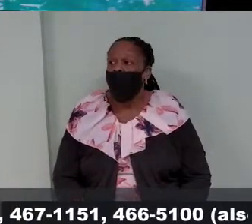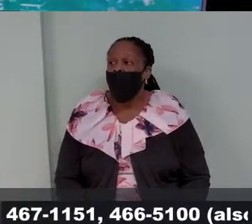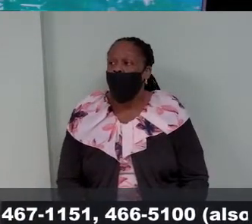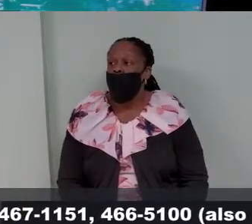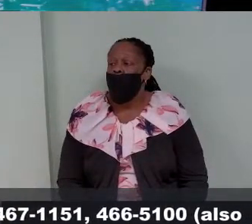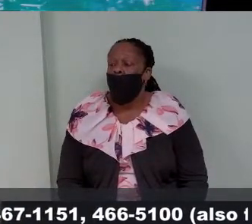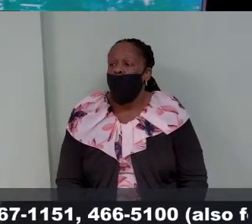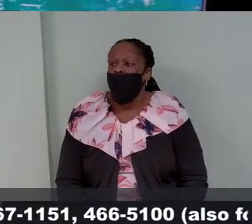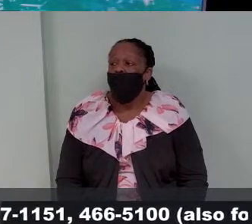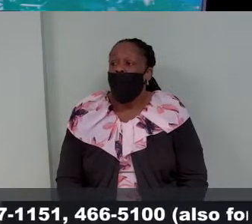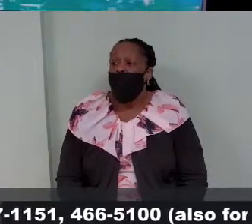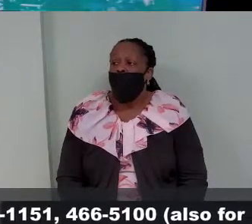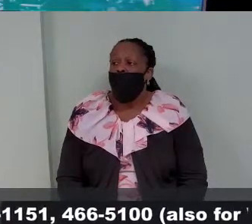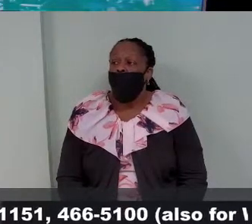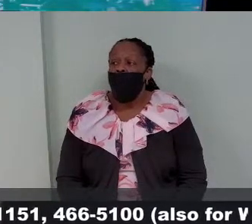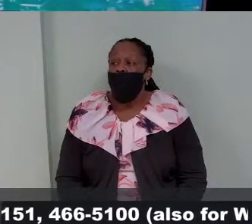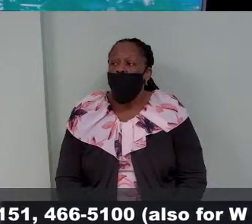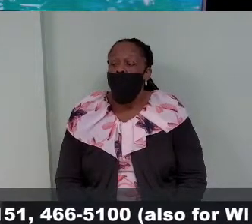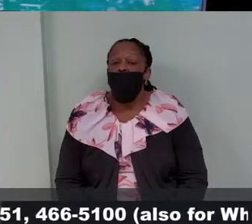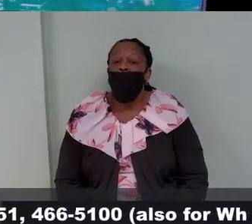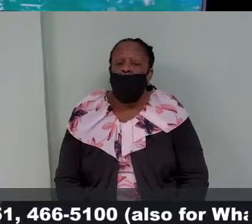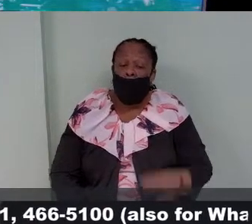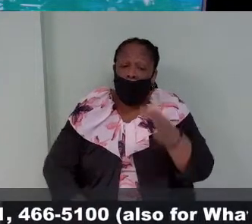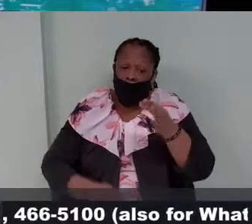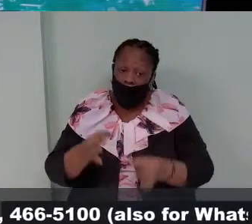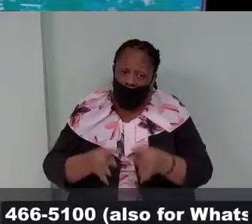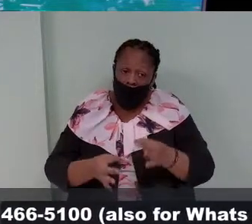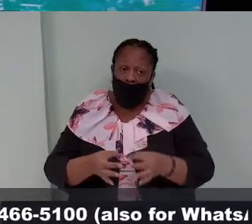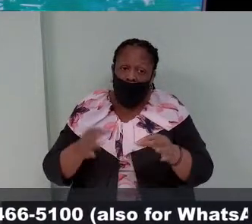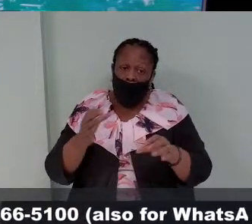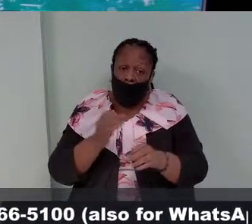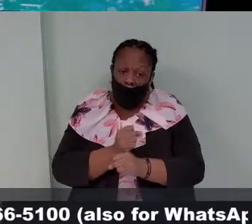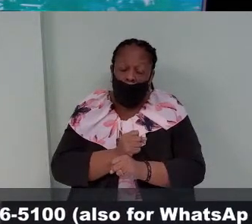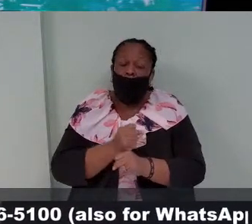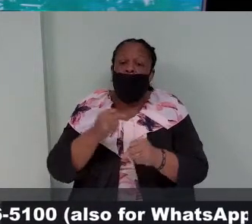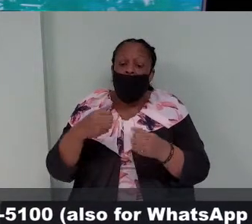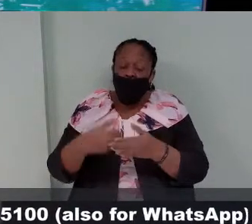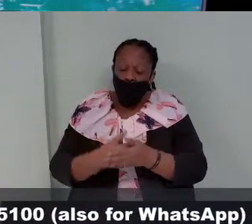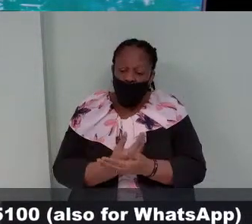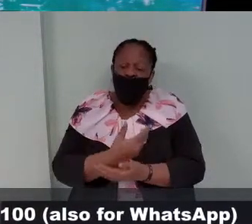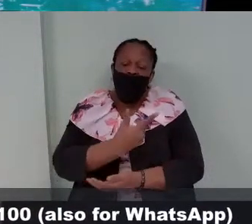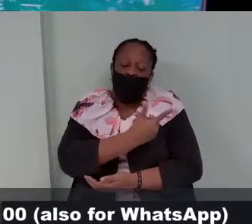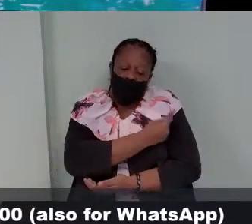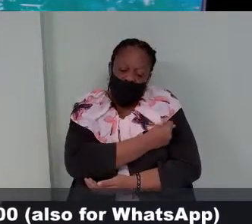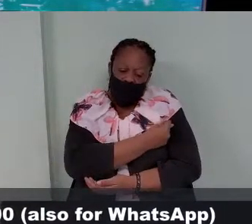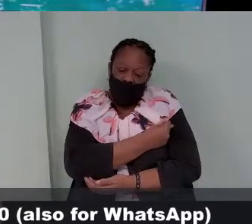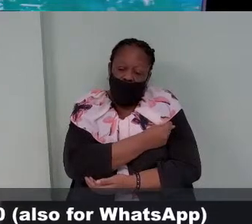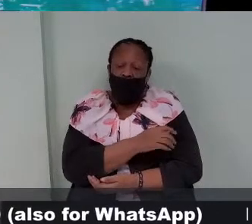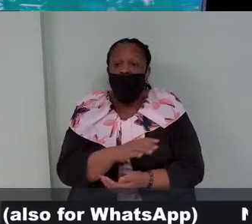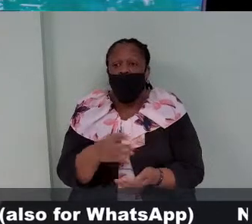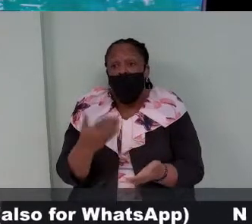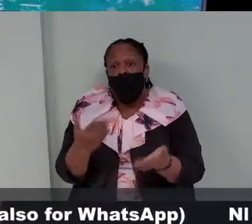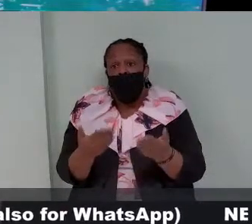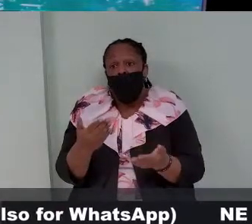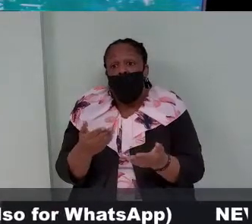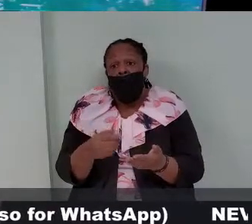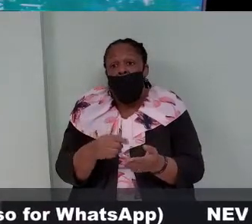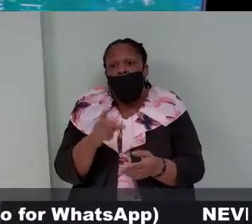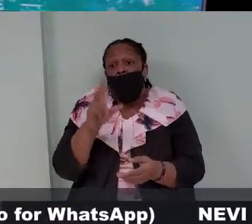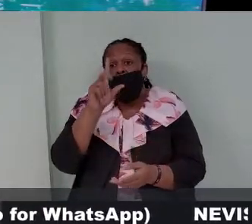once the vaccine becomes available, we'll make sure that we have the necessary cold chain to keep the vaccine viable. Thank you.